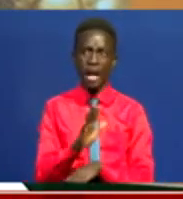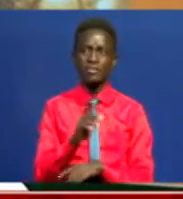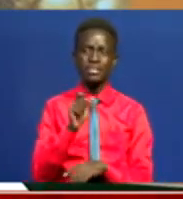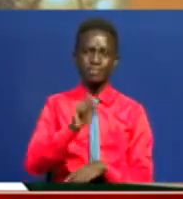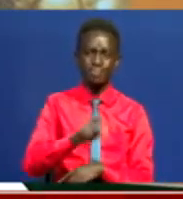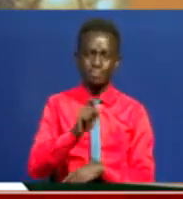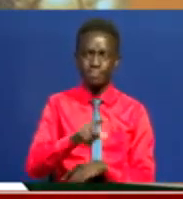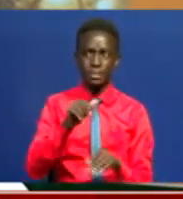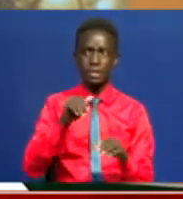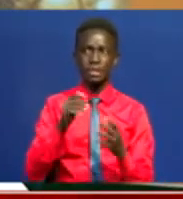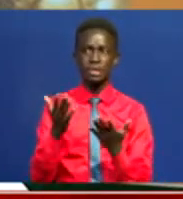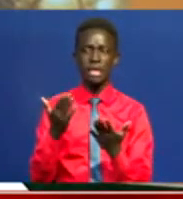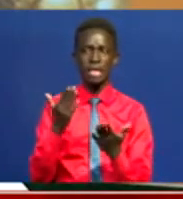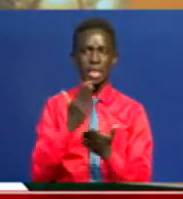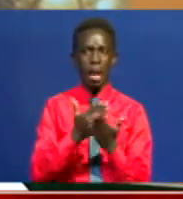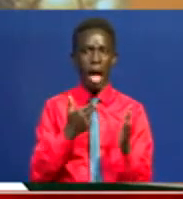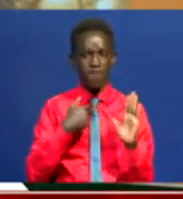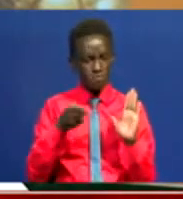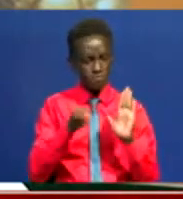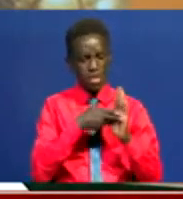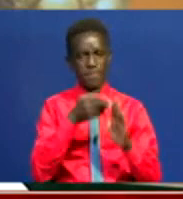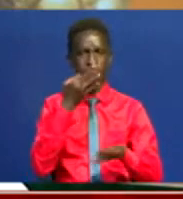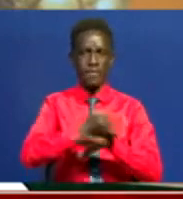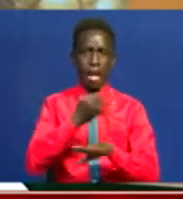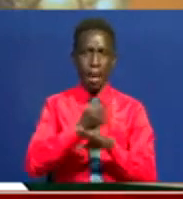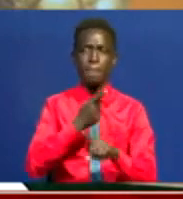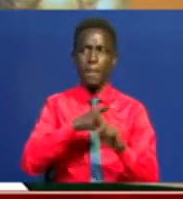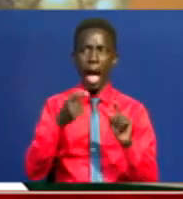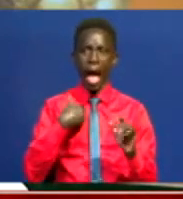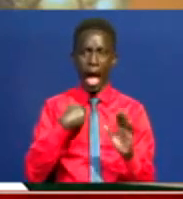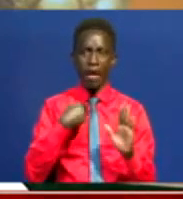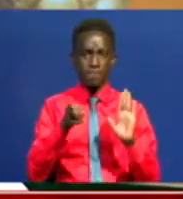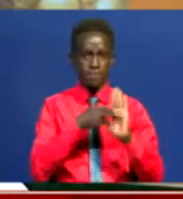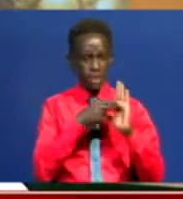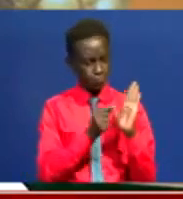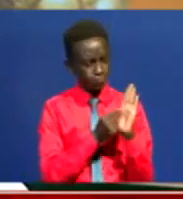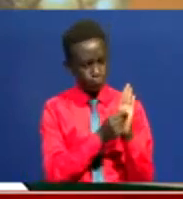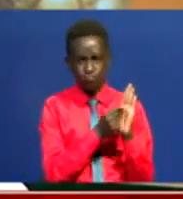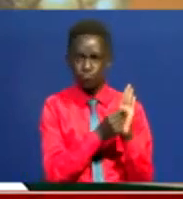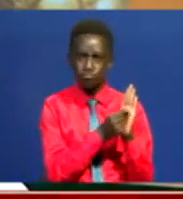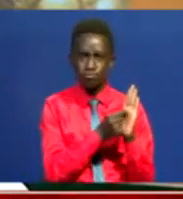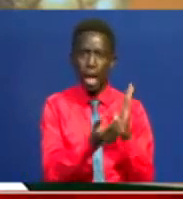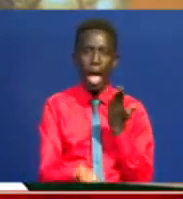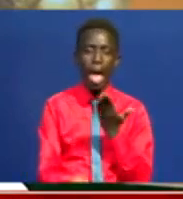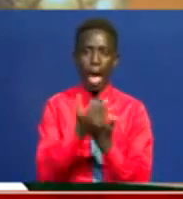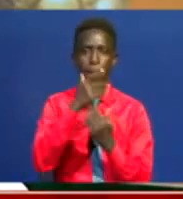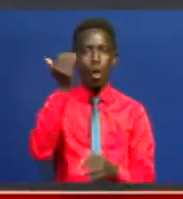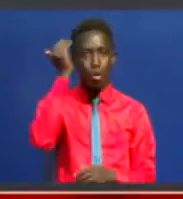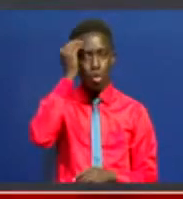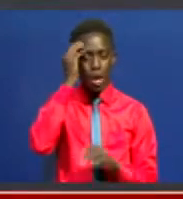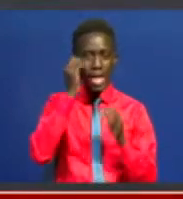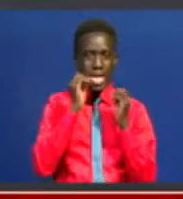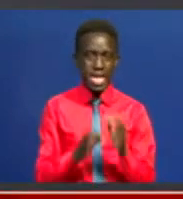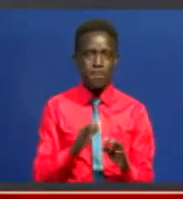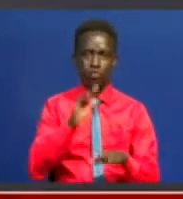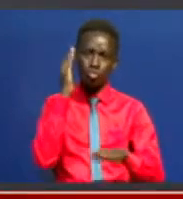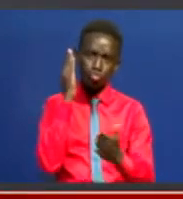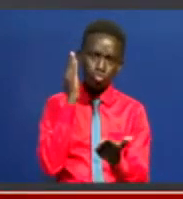logo with a free service scratch code which helps in identifying genuine seeds.